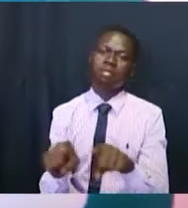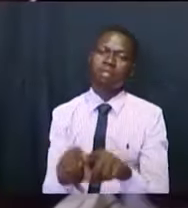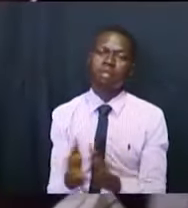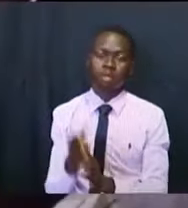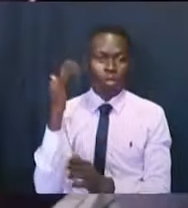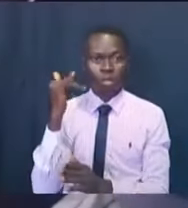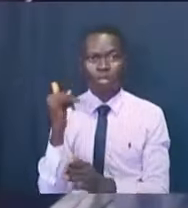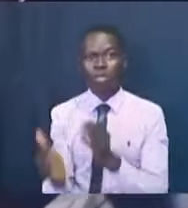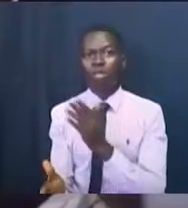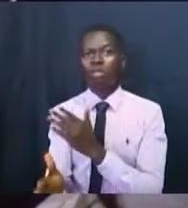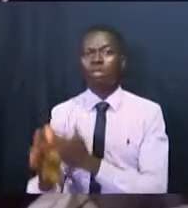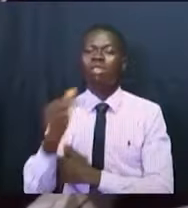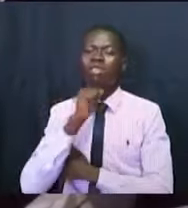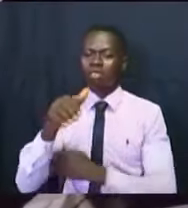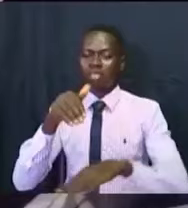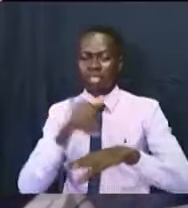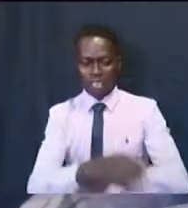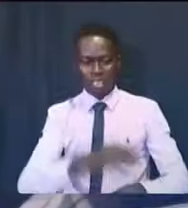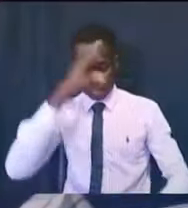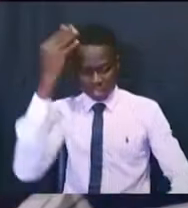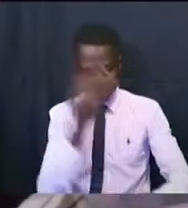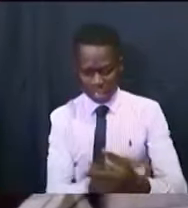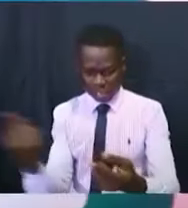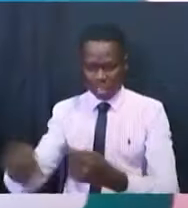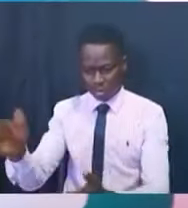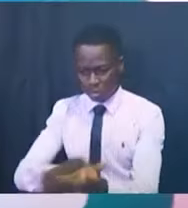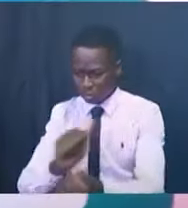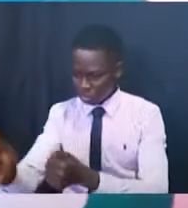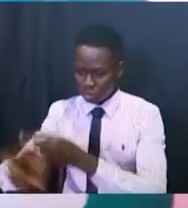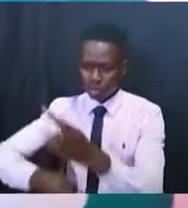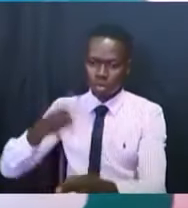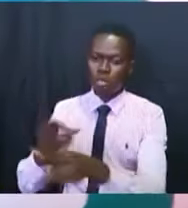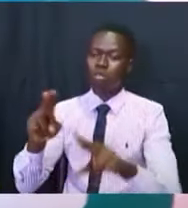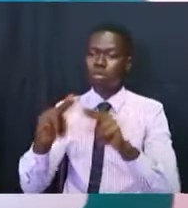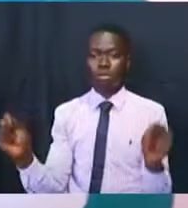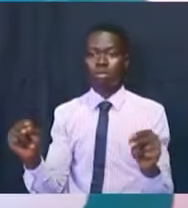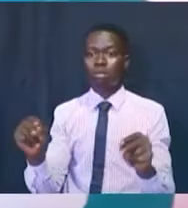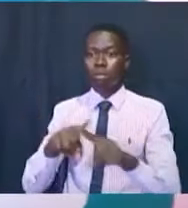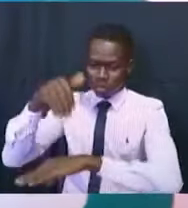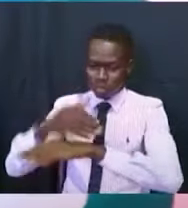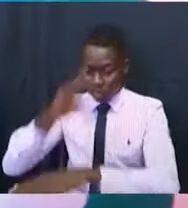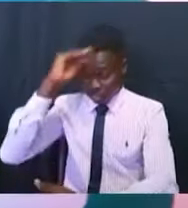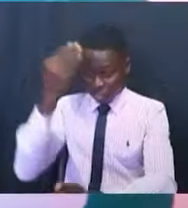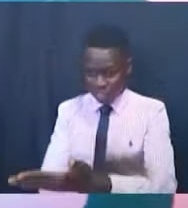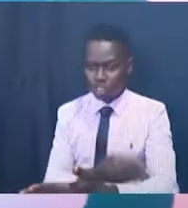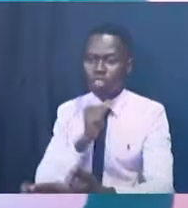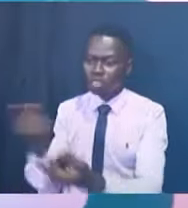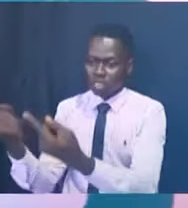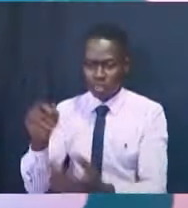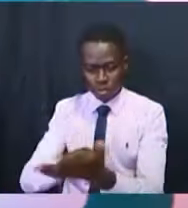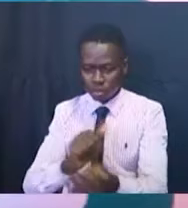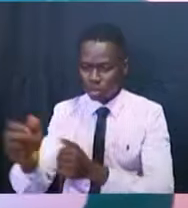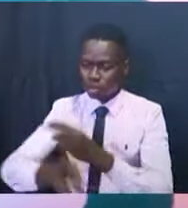For God did not send his son into the world to condemn the world, but to save the world through him. The King James says